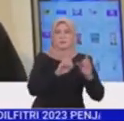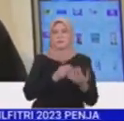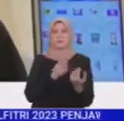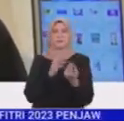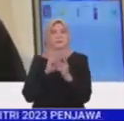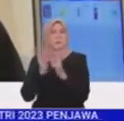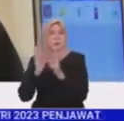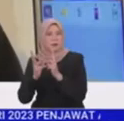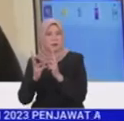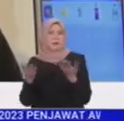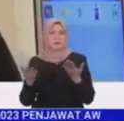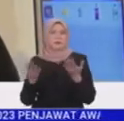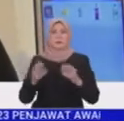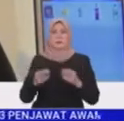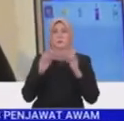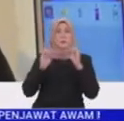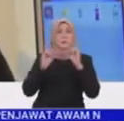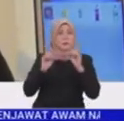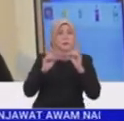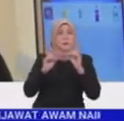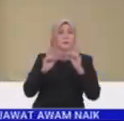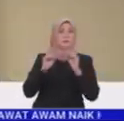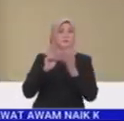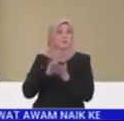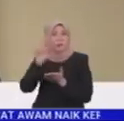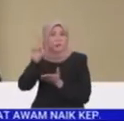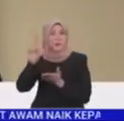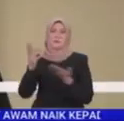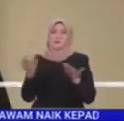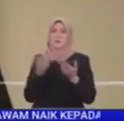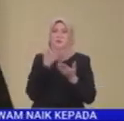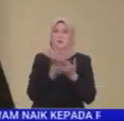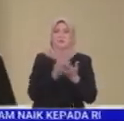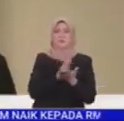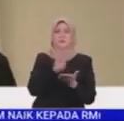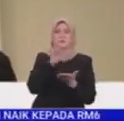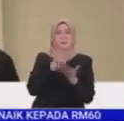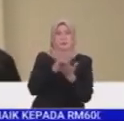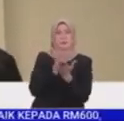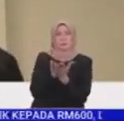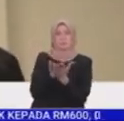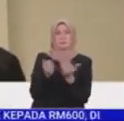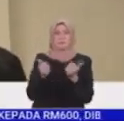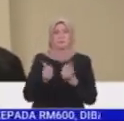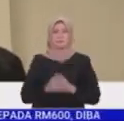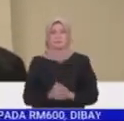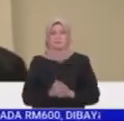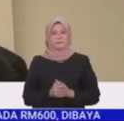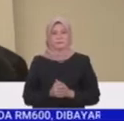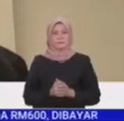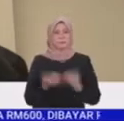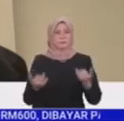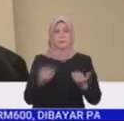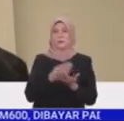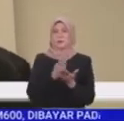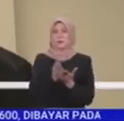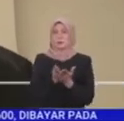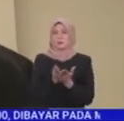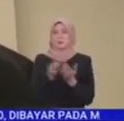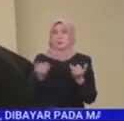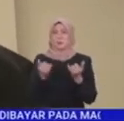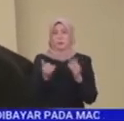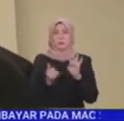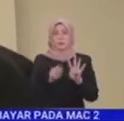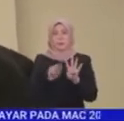welfare, higher education, so it's a very good budget. I think the budget is very exciting. The government allocated an extra